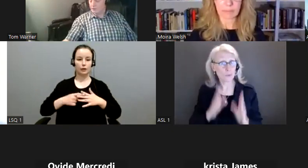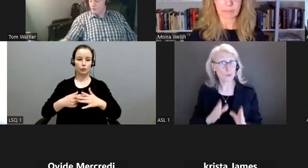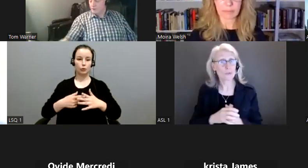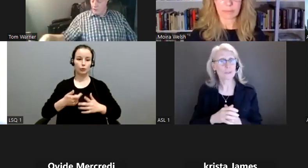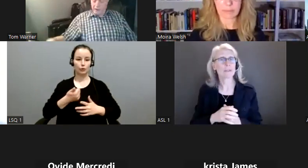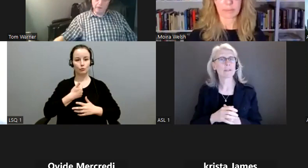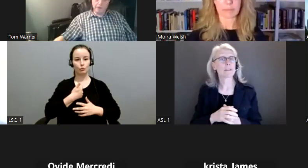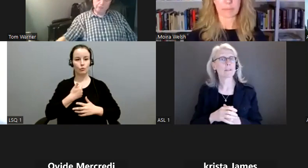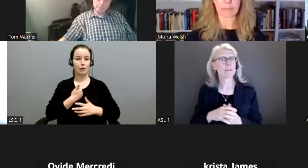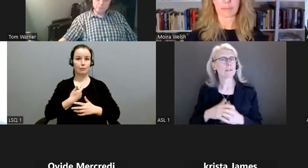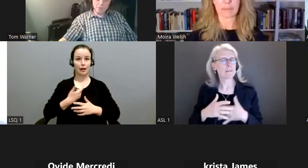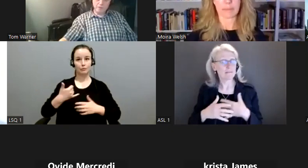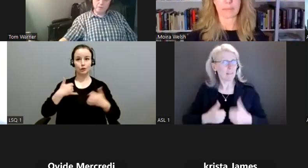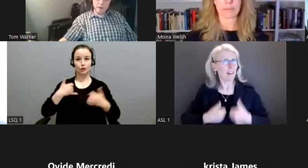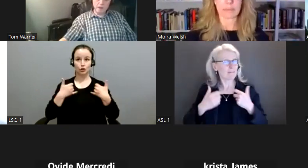life,